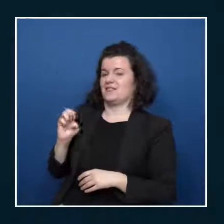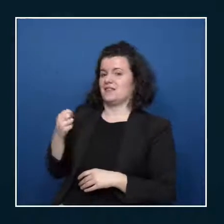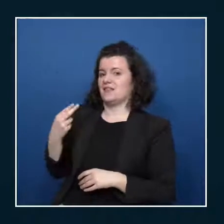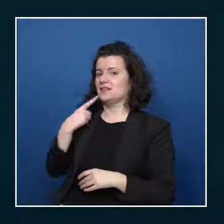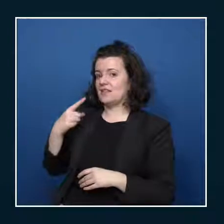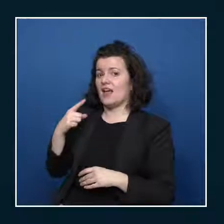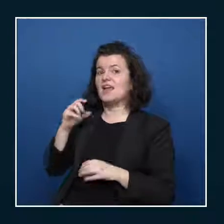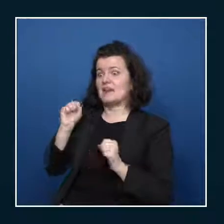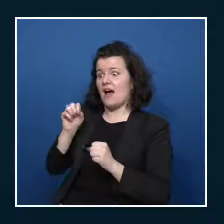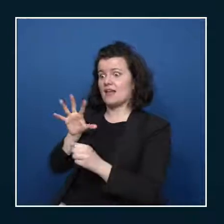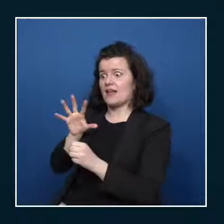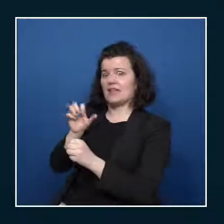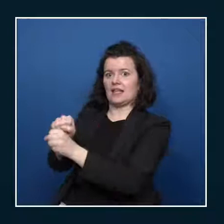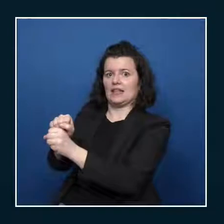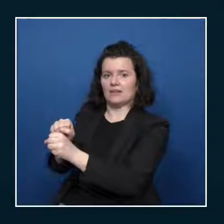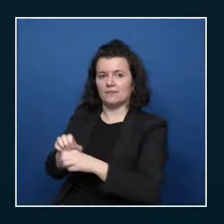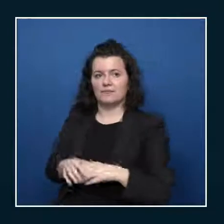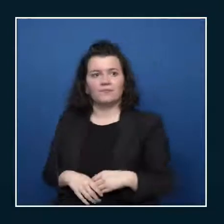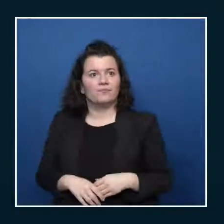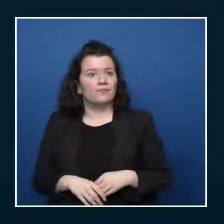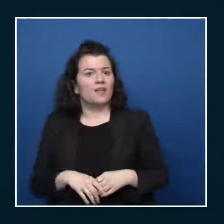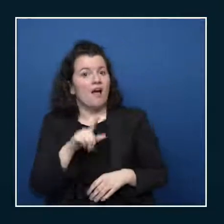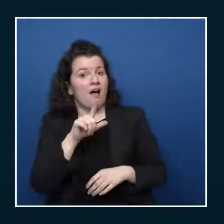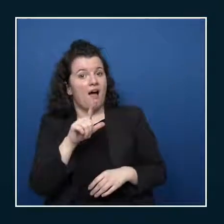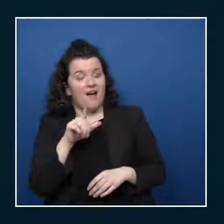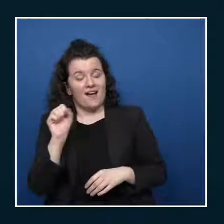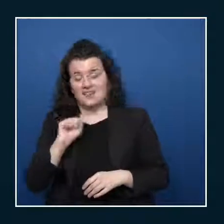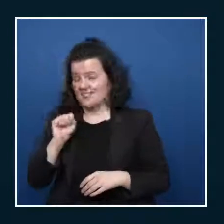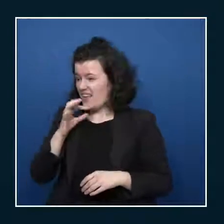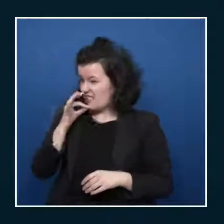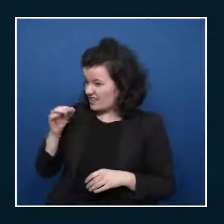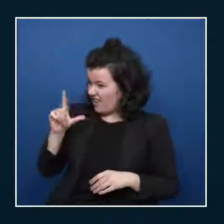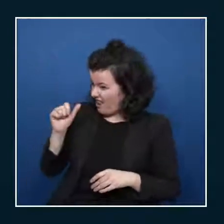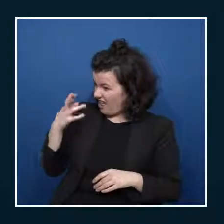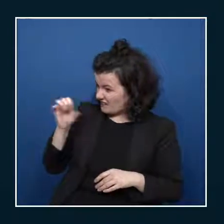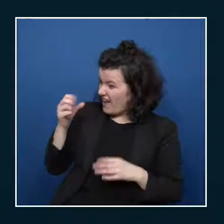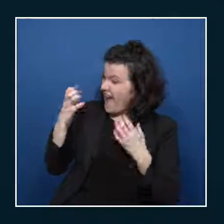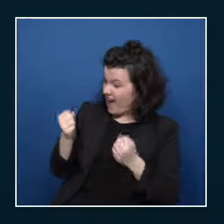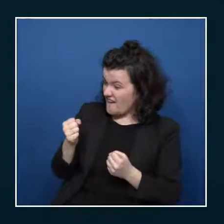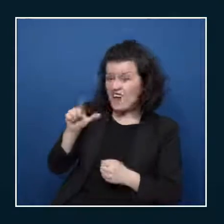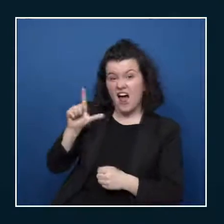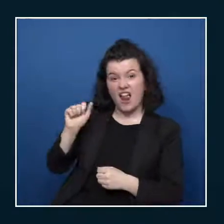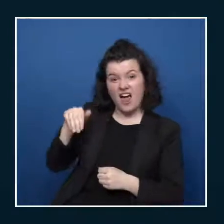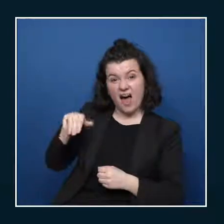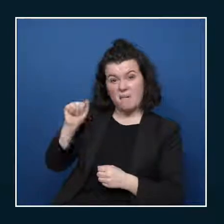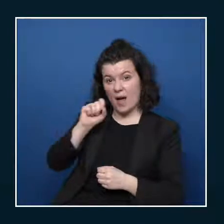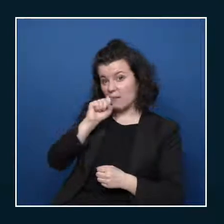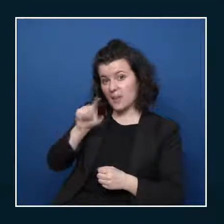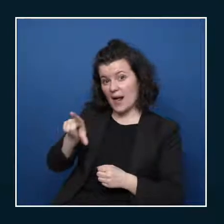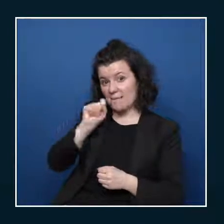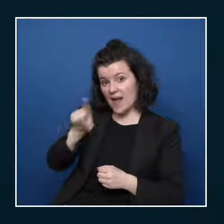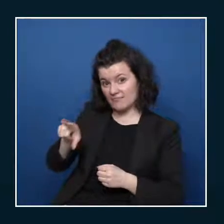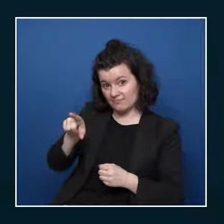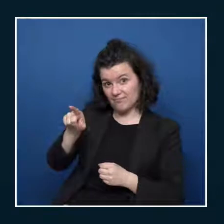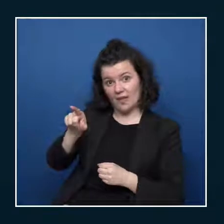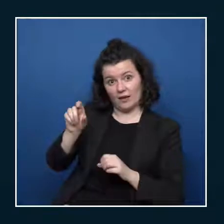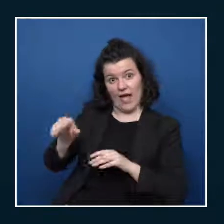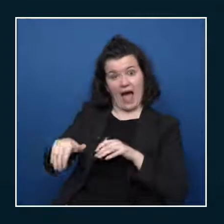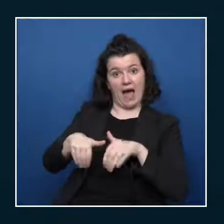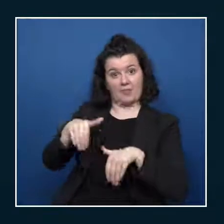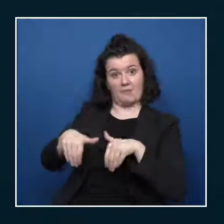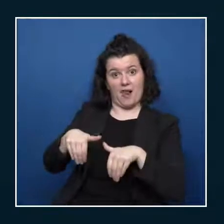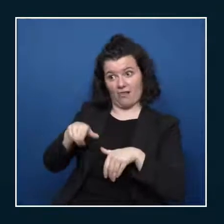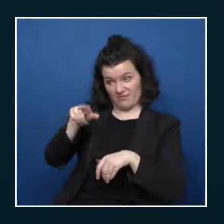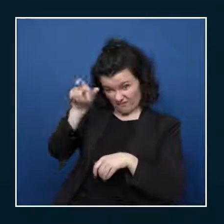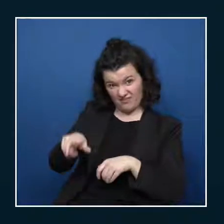Do you actually have real llamas, Lars? Put them in Is this mesh. like a recurring theme. Is this? Do you have llamas at home? No, I do. Yeah, we got